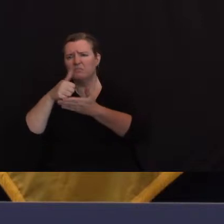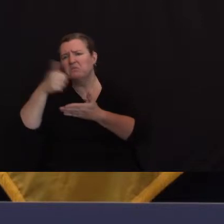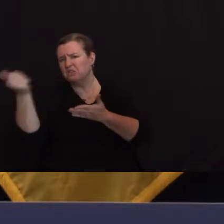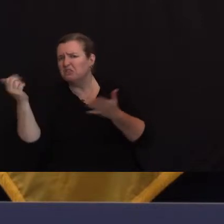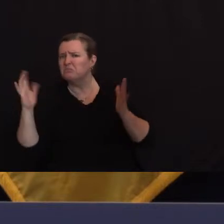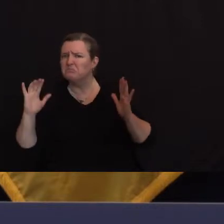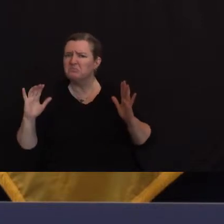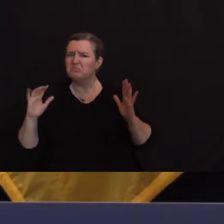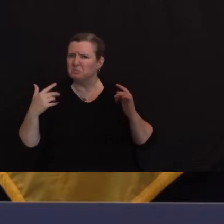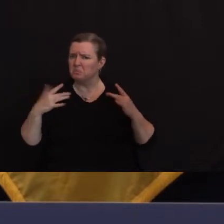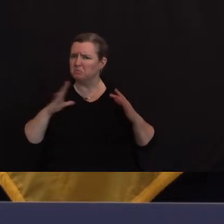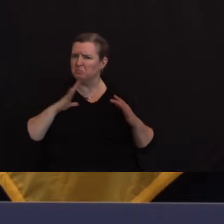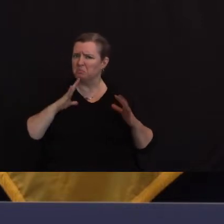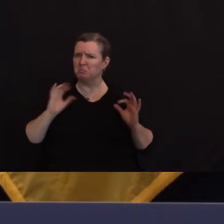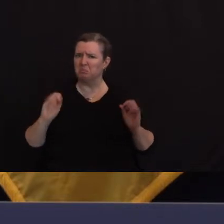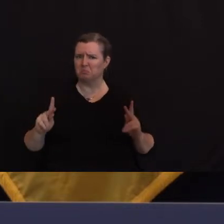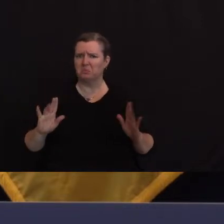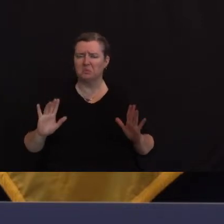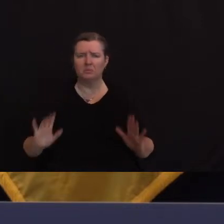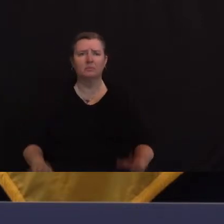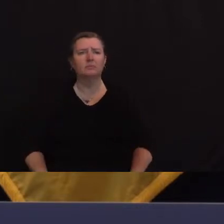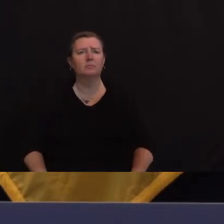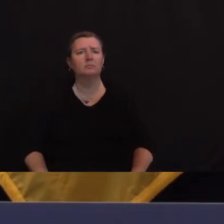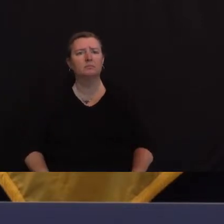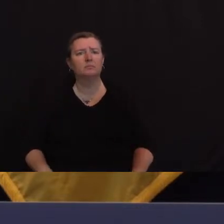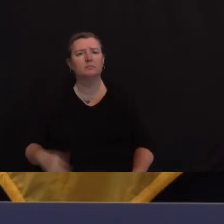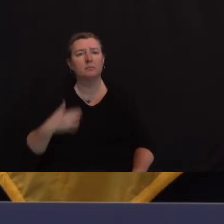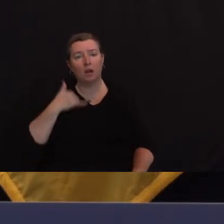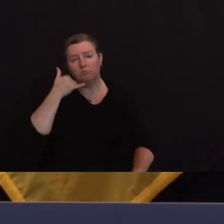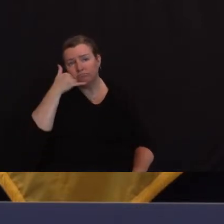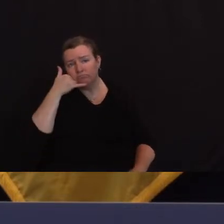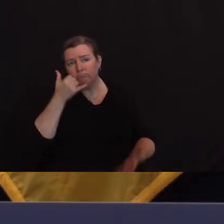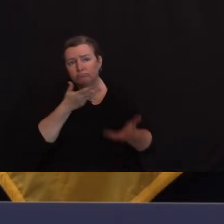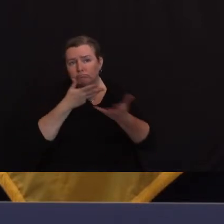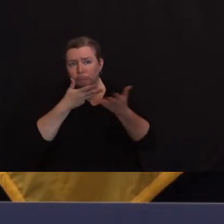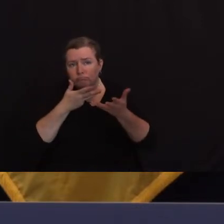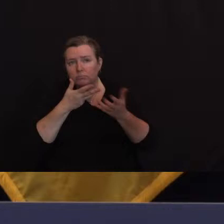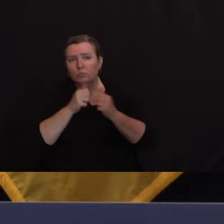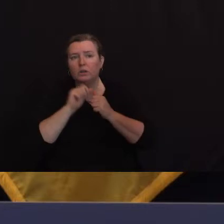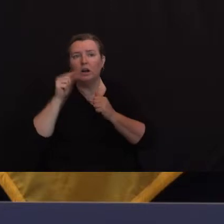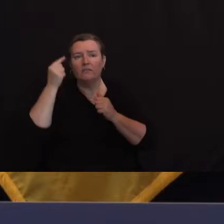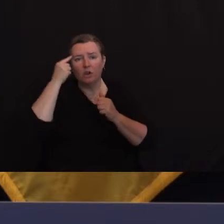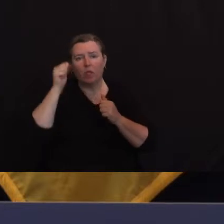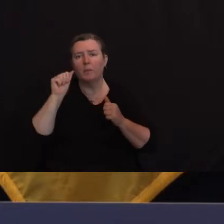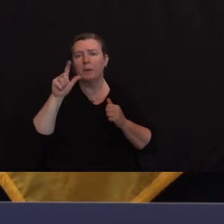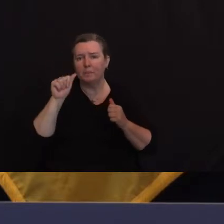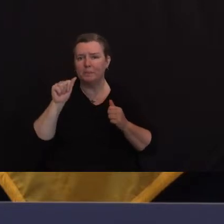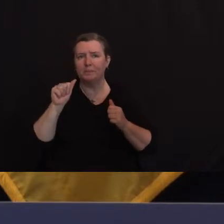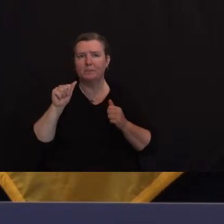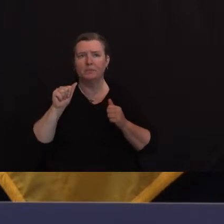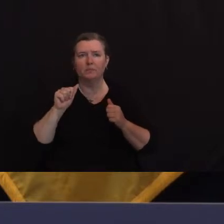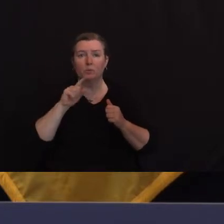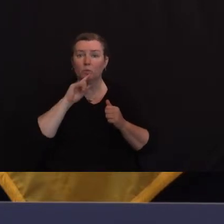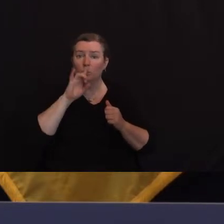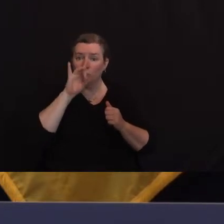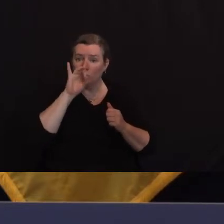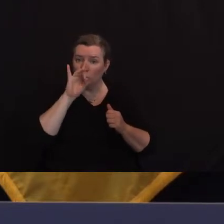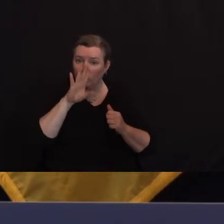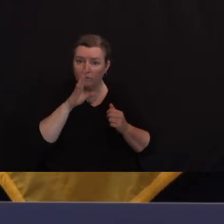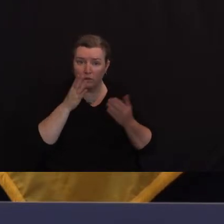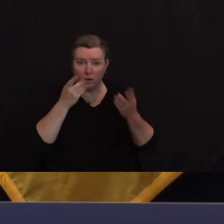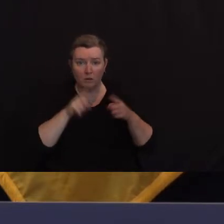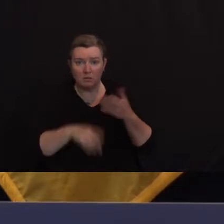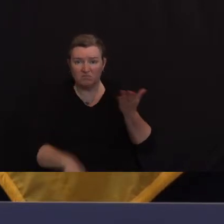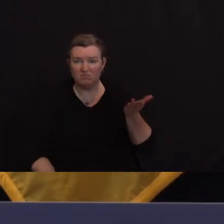the weekend in Louisiana. I mean, it's just unfathomable that they're getting poleaxed here with the brunt of